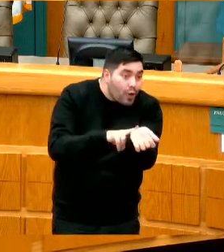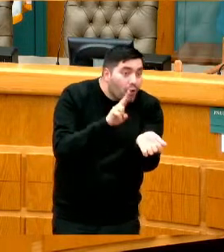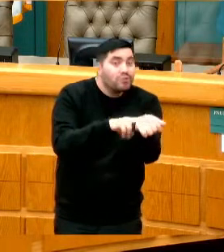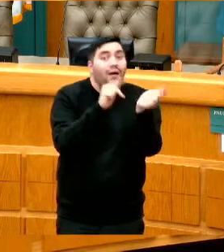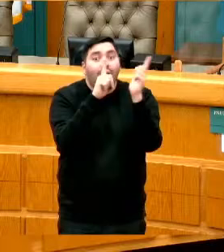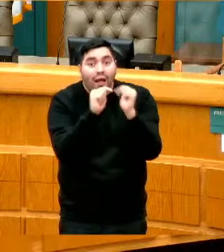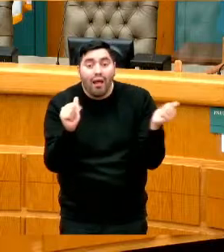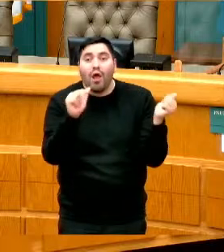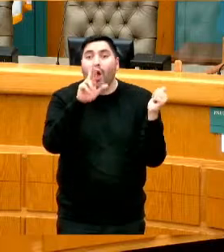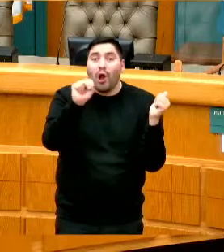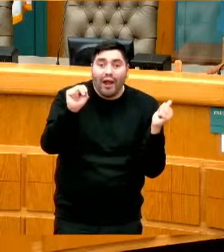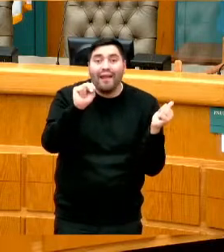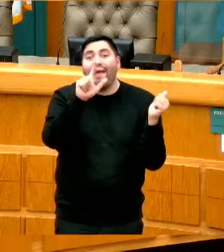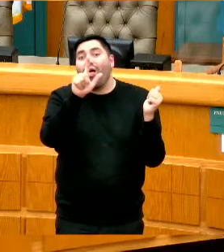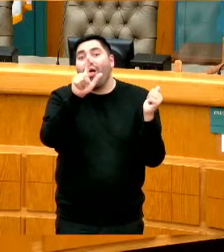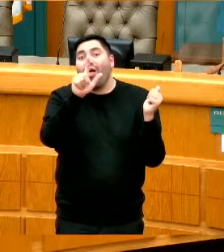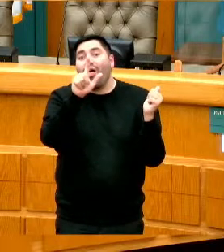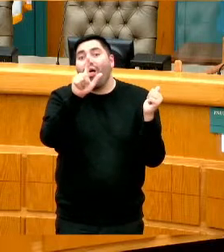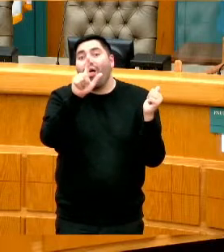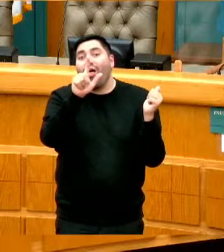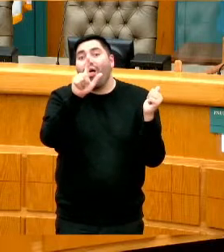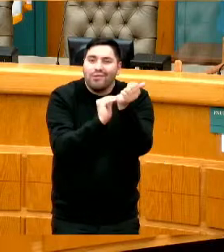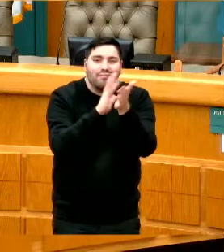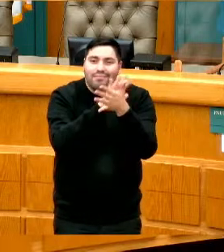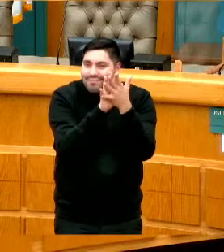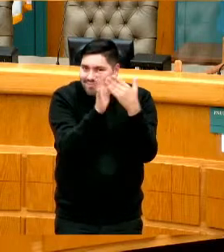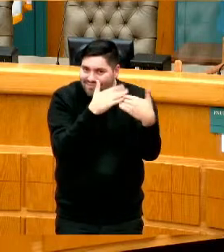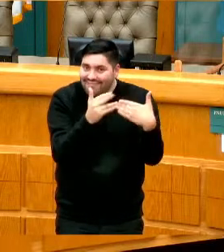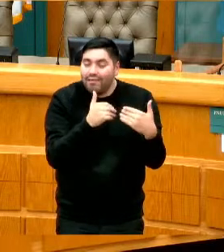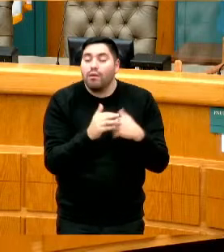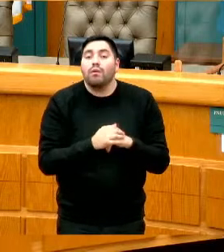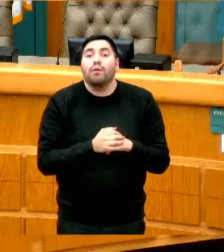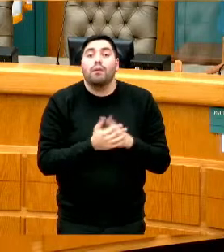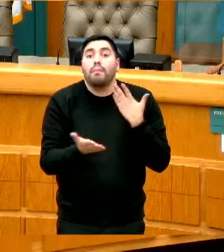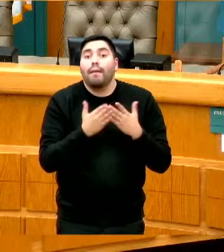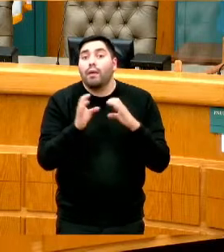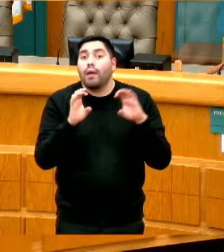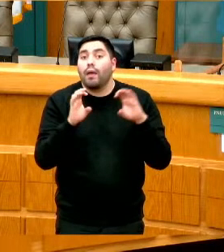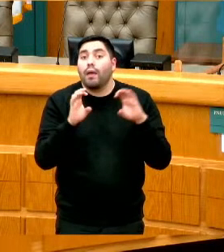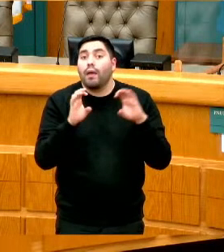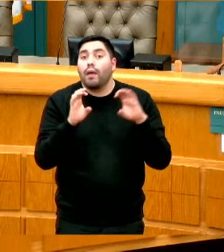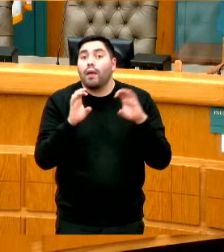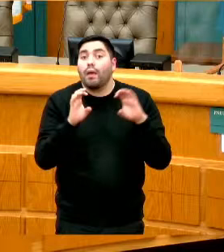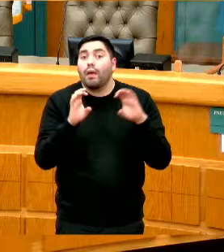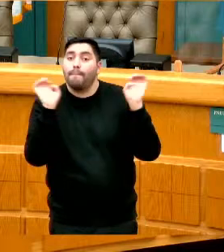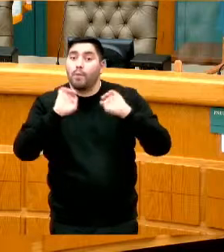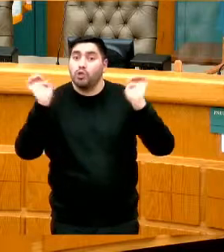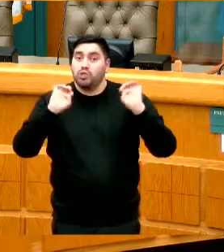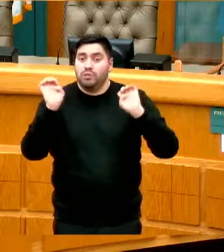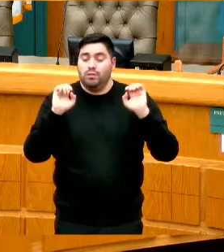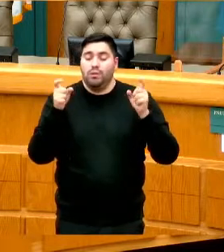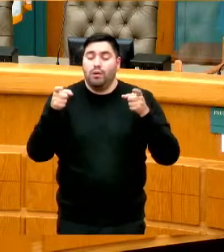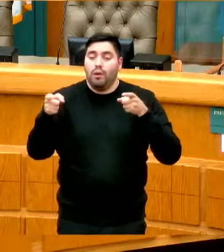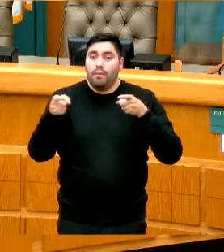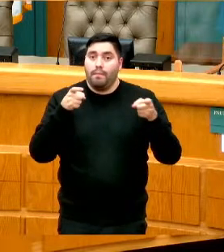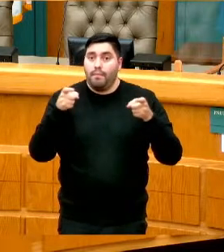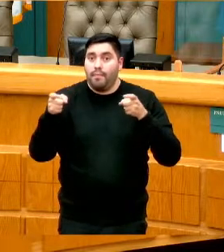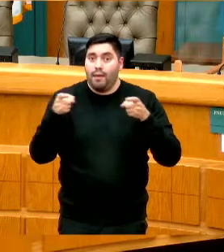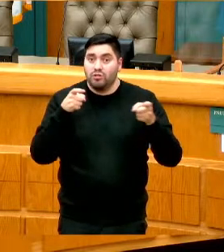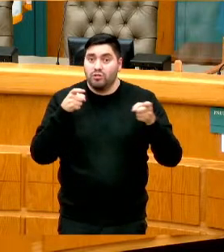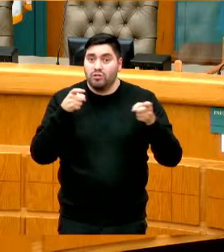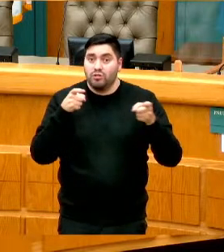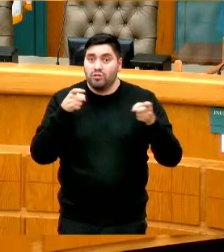an RN or an LVN or a doctor, and sometimes they're emergency management folks or people from City County Health, and then